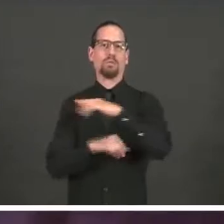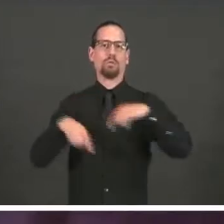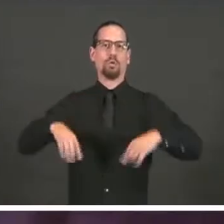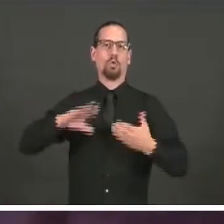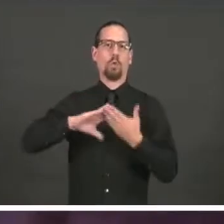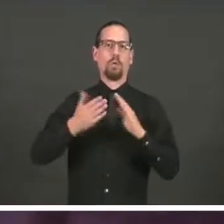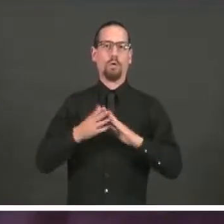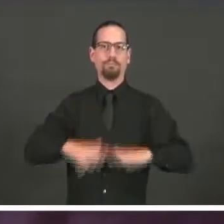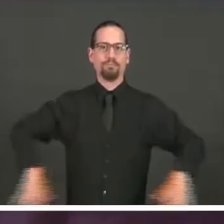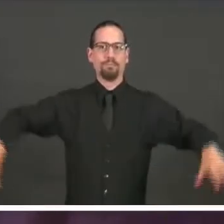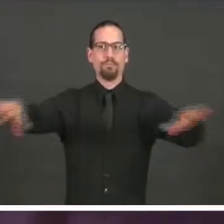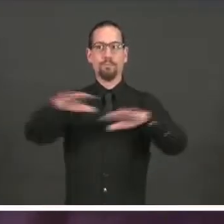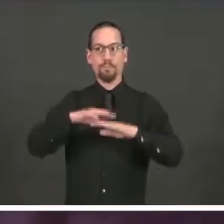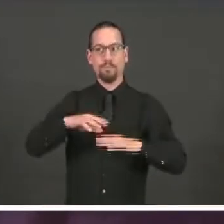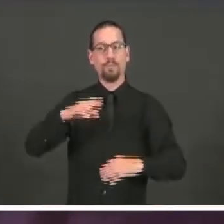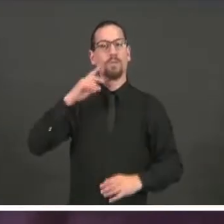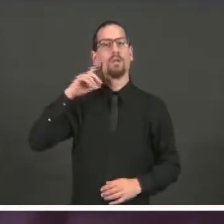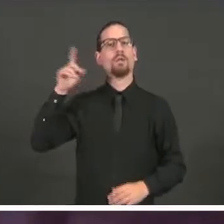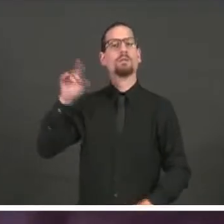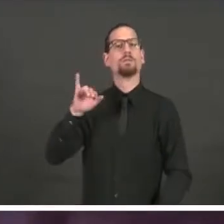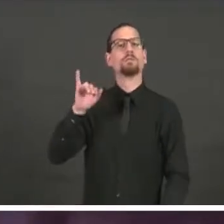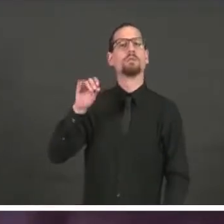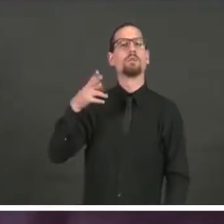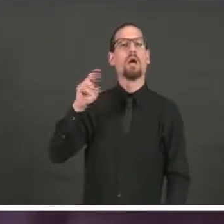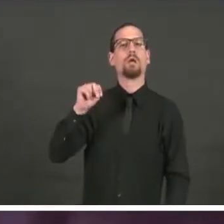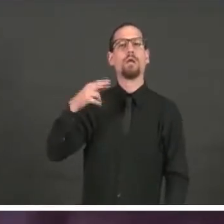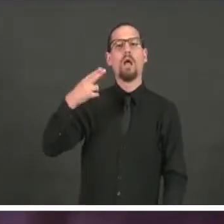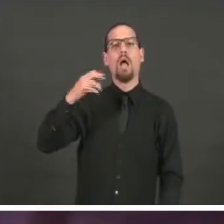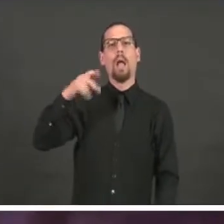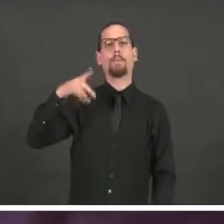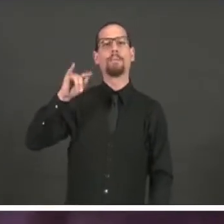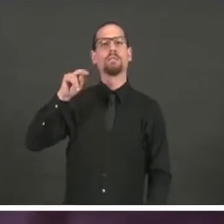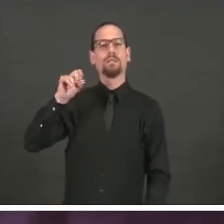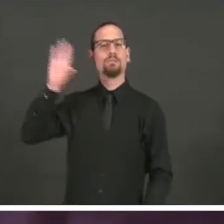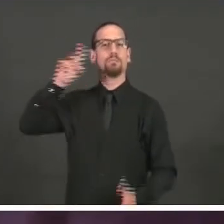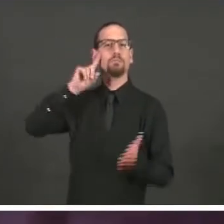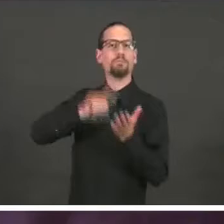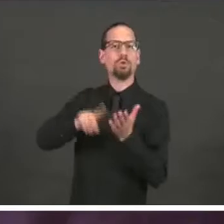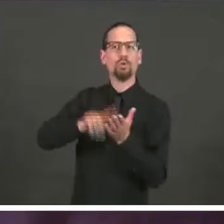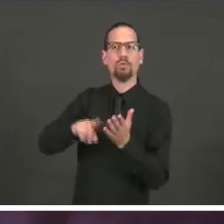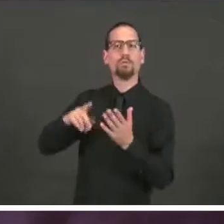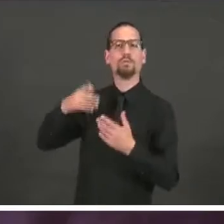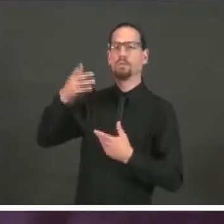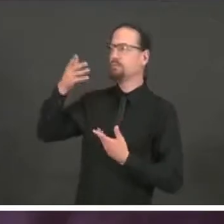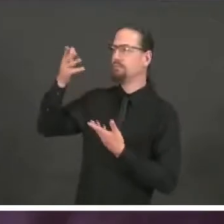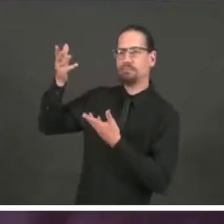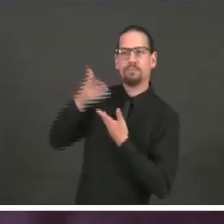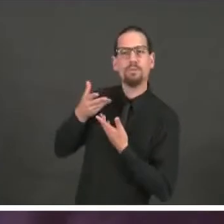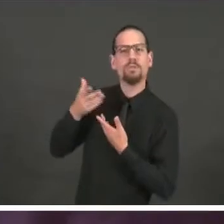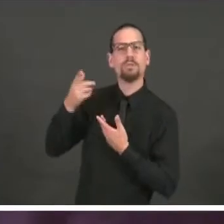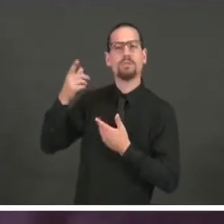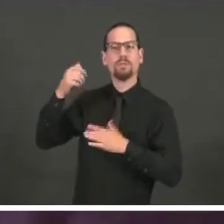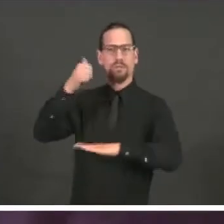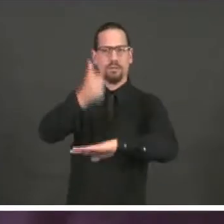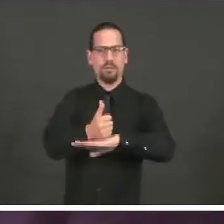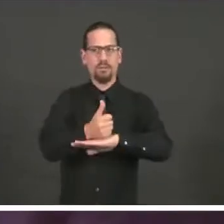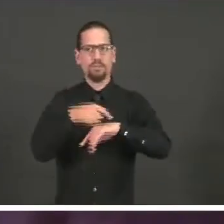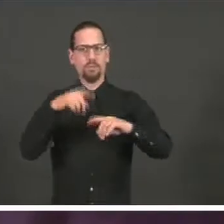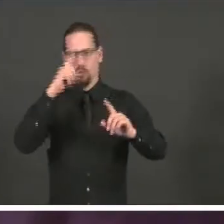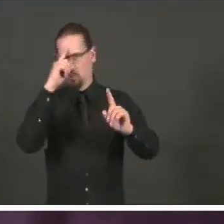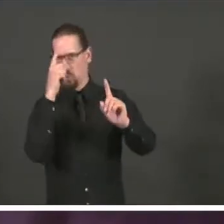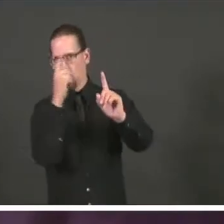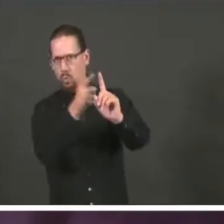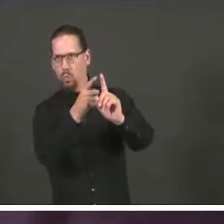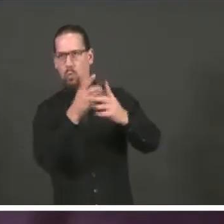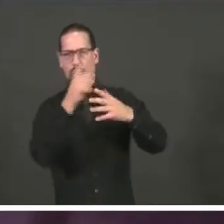have worked with the community at each stage, inviting them to help us chart the bold course and vision. And that's where we are. We're still moving ahead